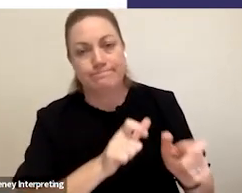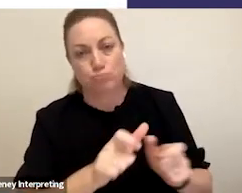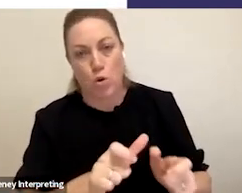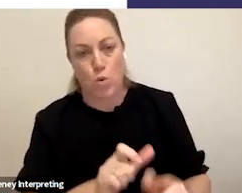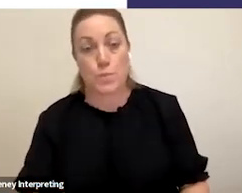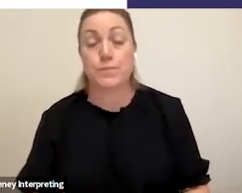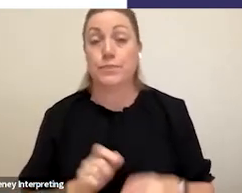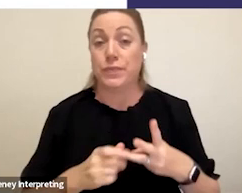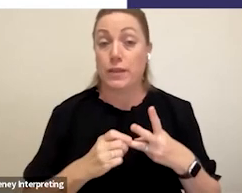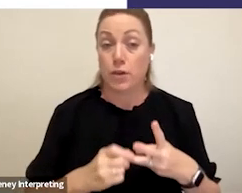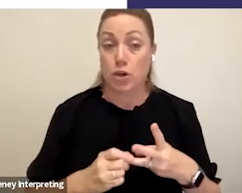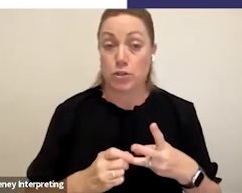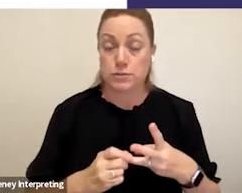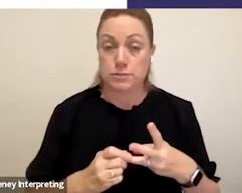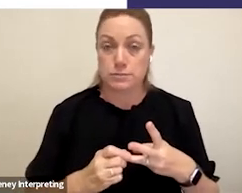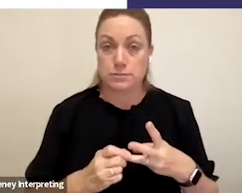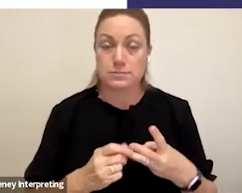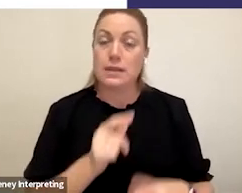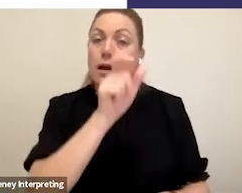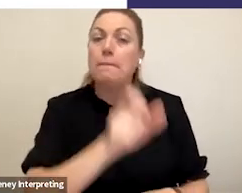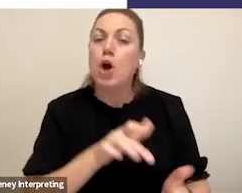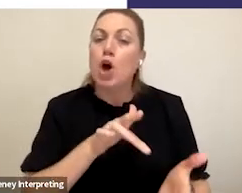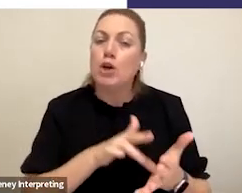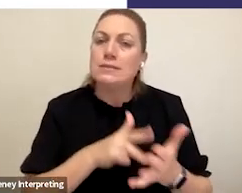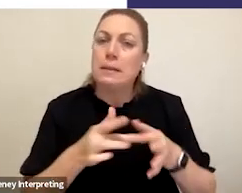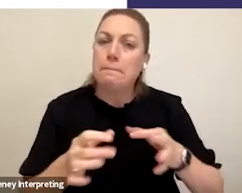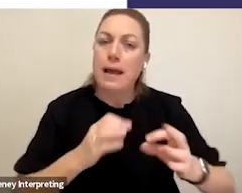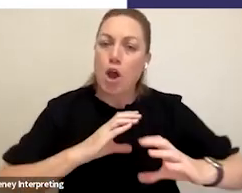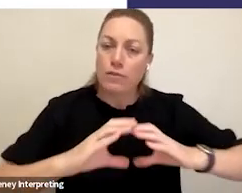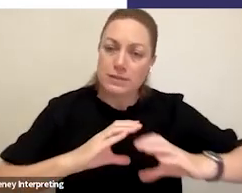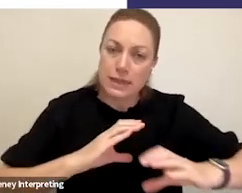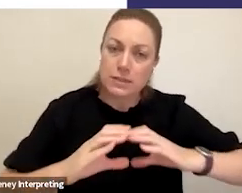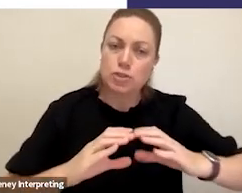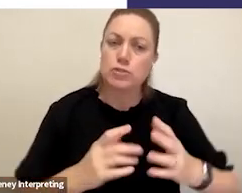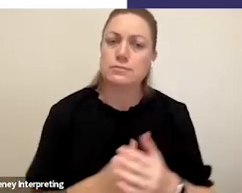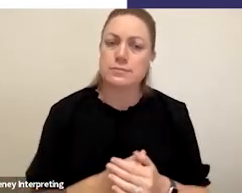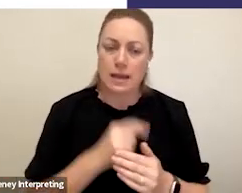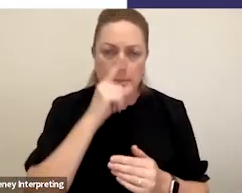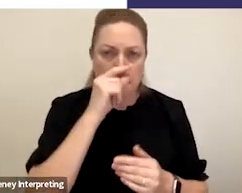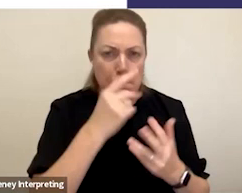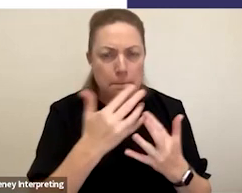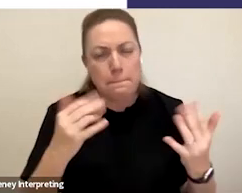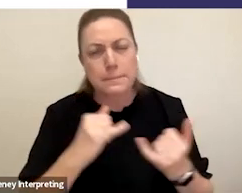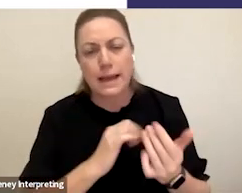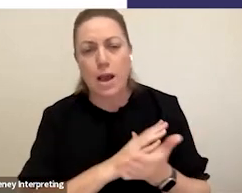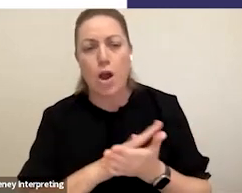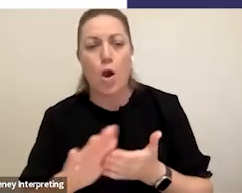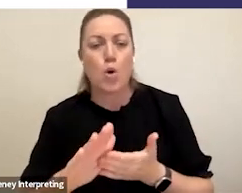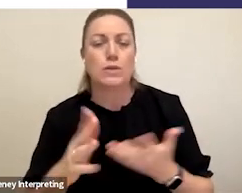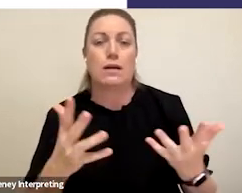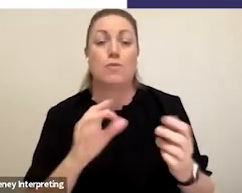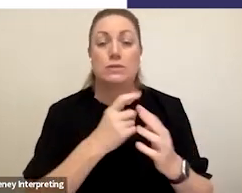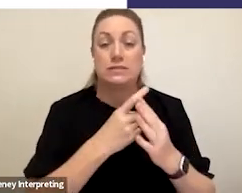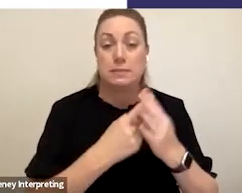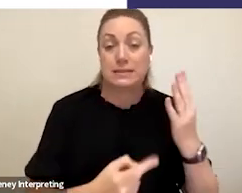the third key principle is that person-centered planning conversations build capability of multiple stakeholders towards disability